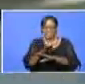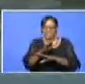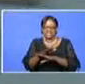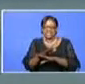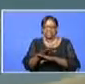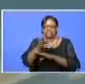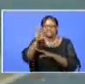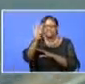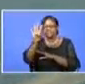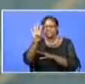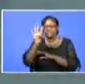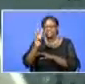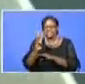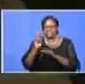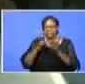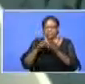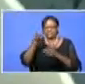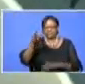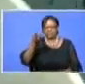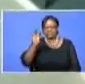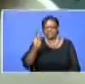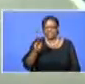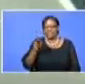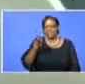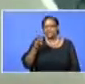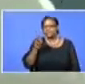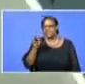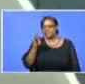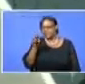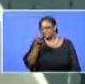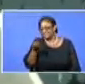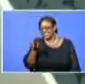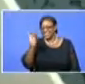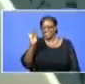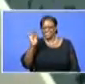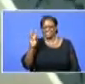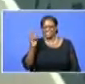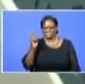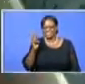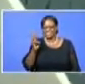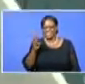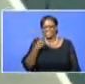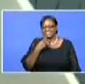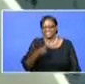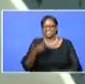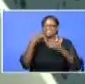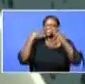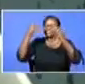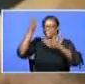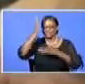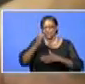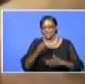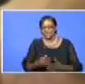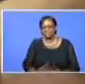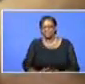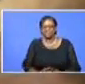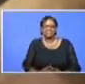of 46.29. Proverbs 18:16 written on his sprints, and he gives all thanks to God.